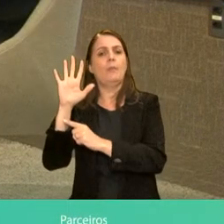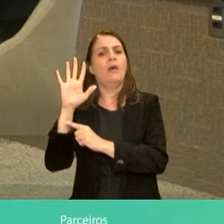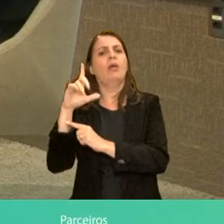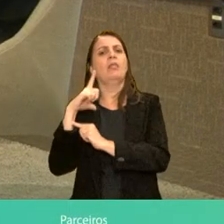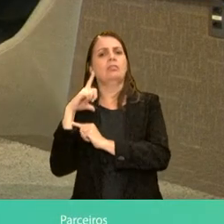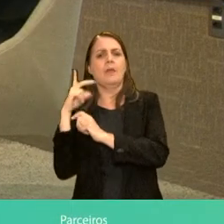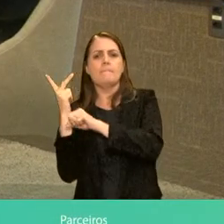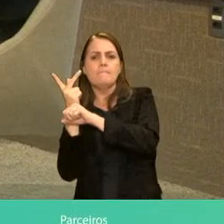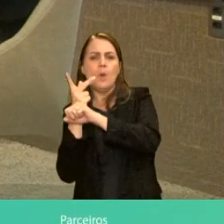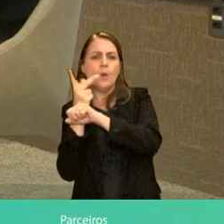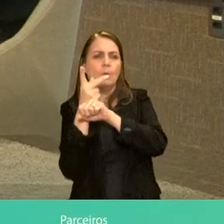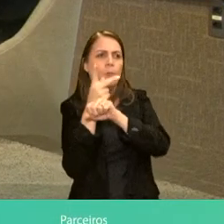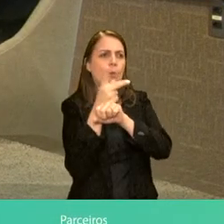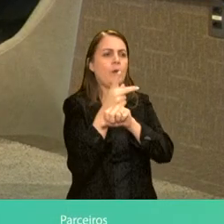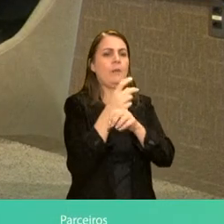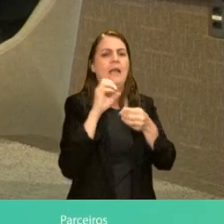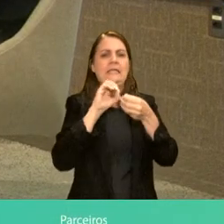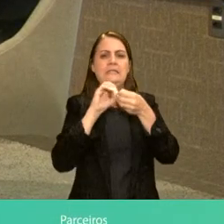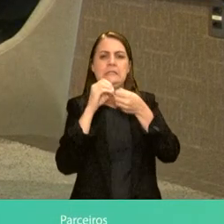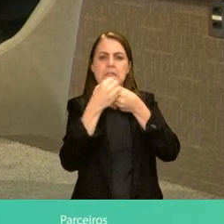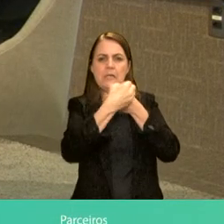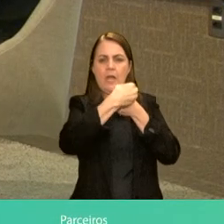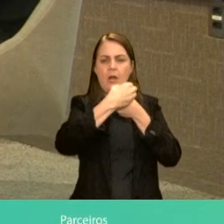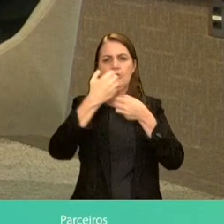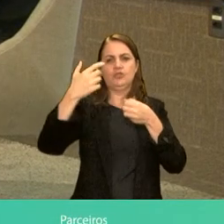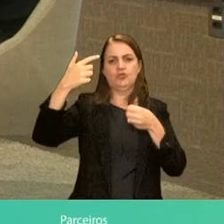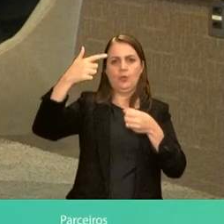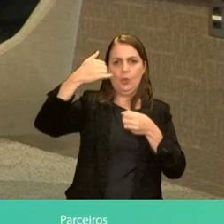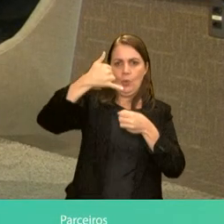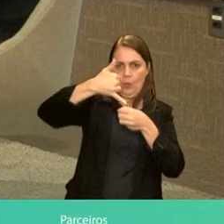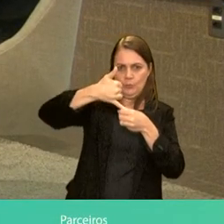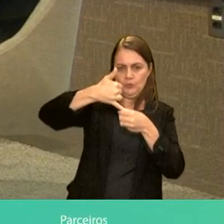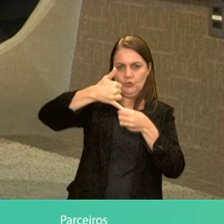and the people here.